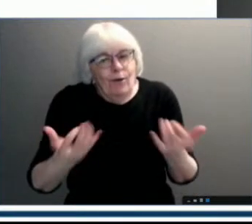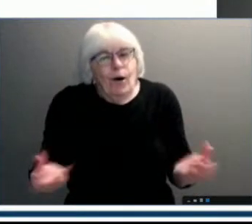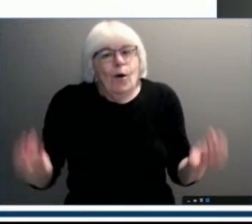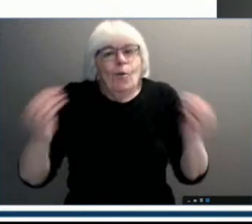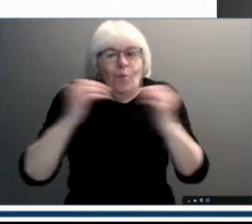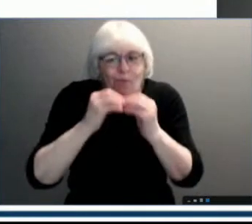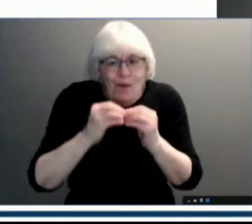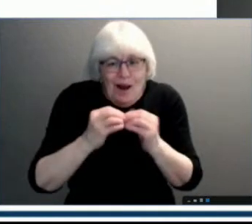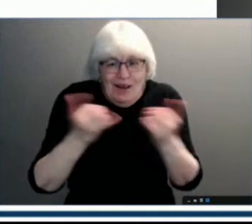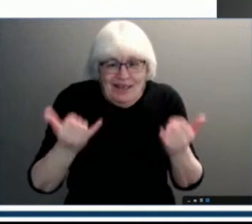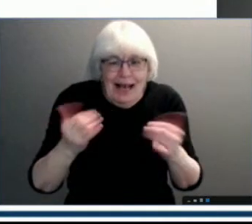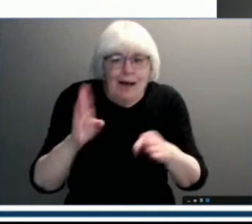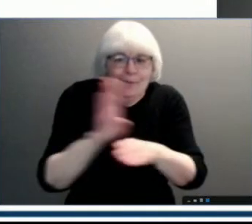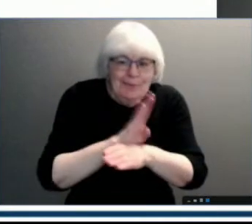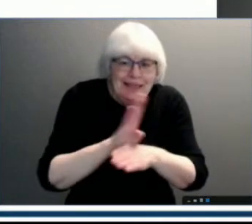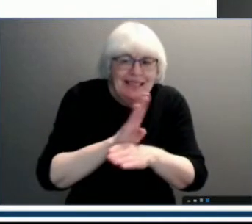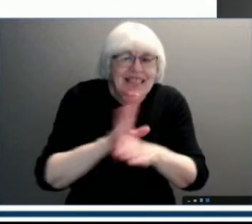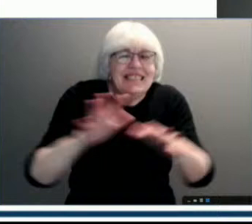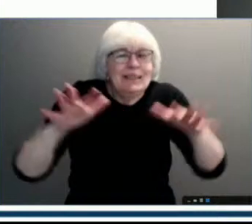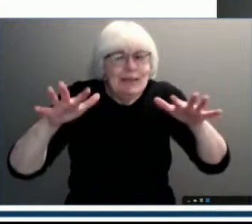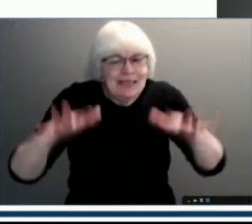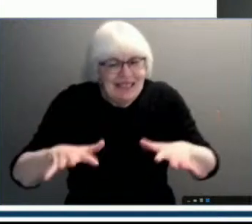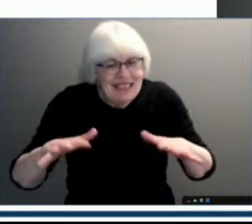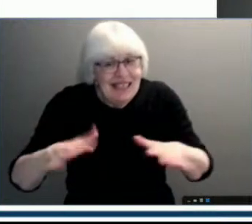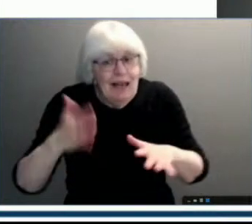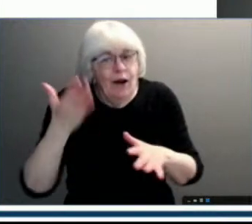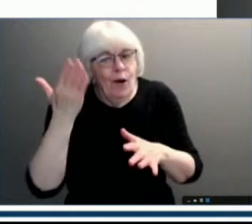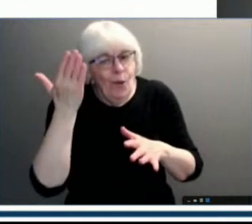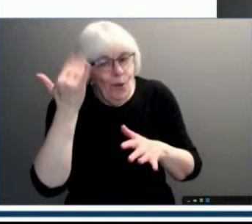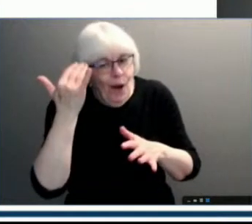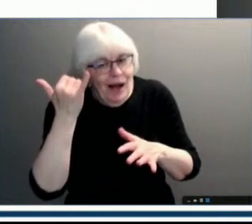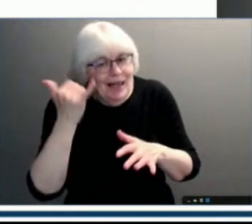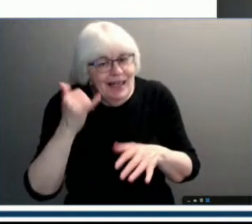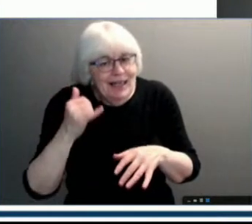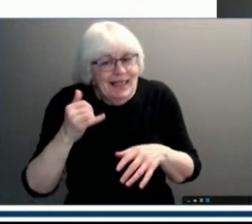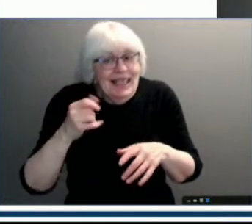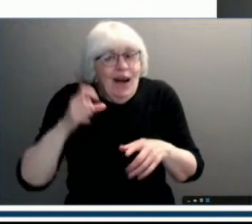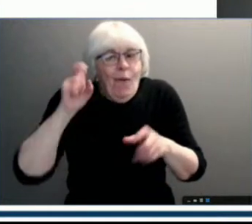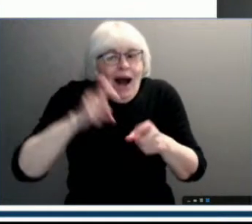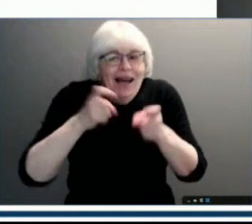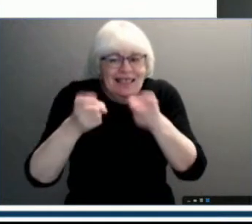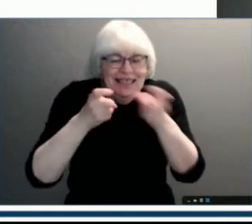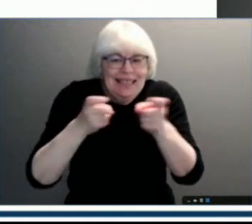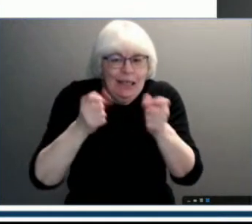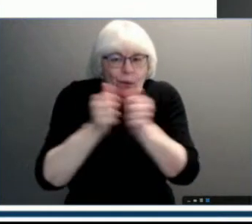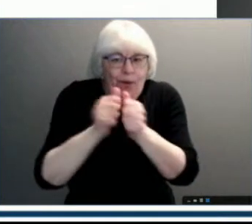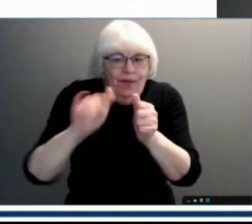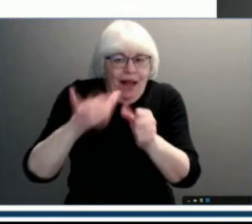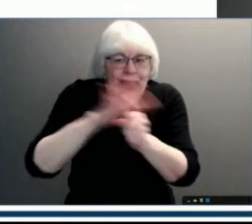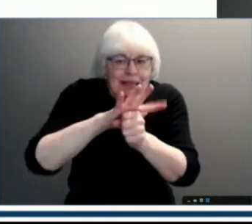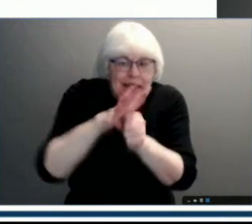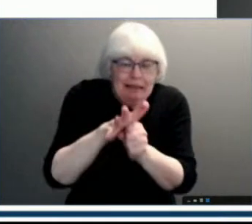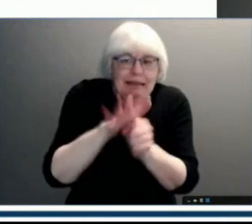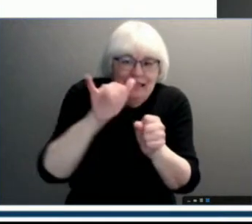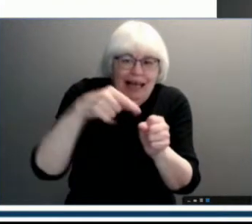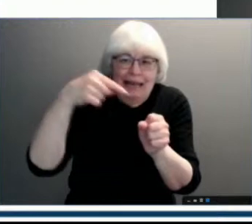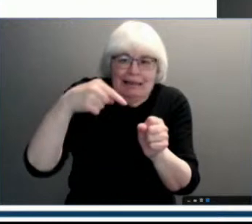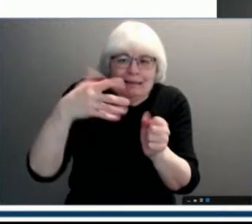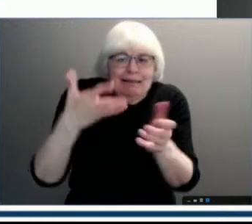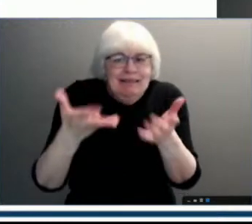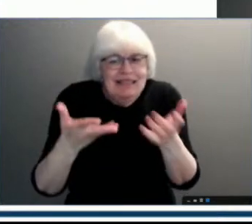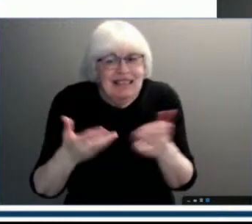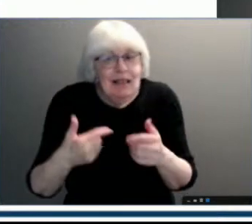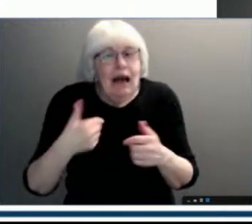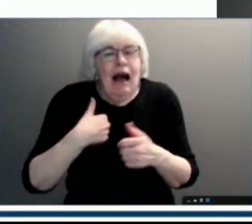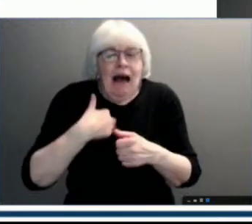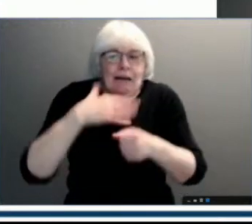to allow more capacity to deal with COVID. And then there have been additional pressures put on because